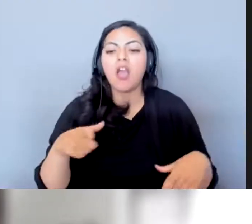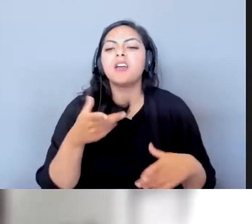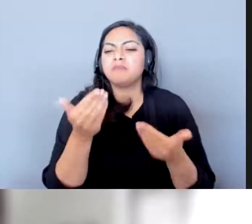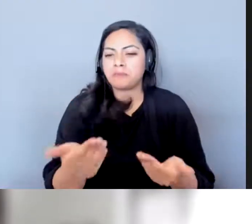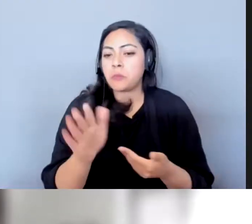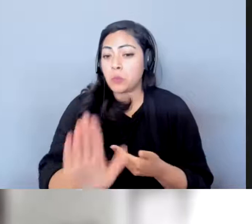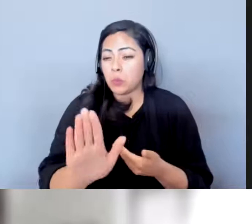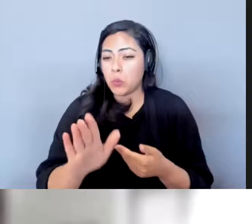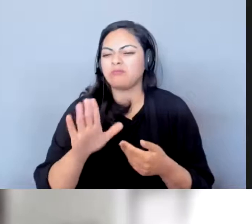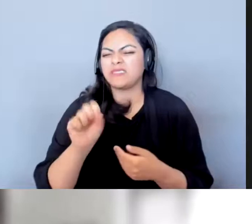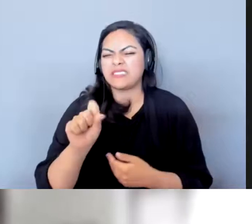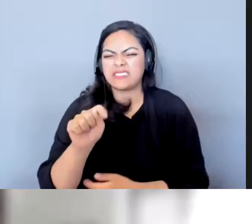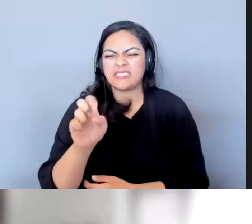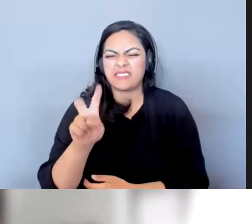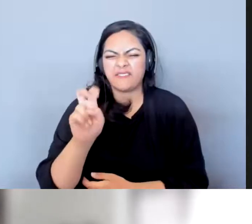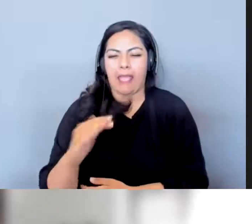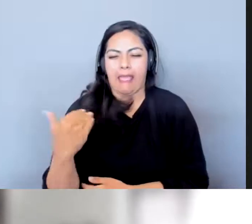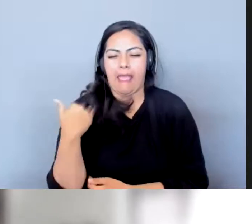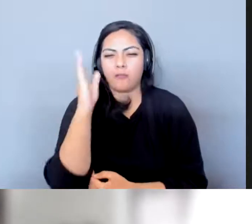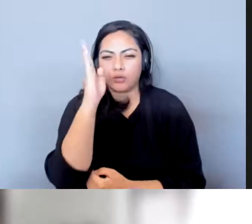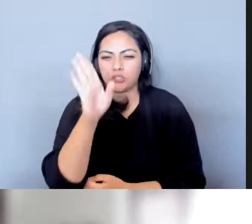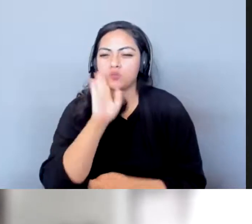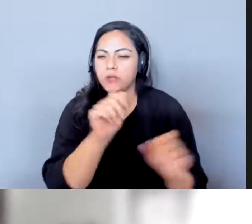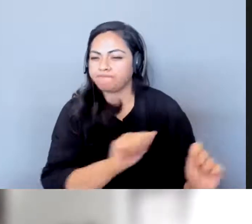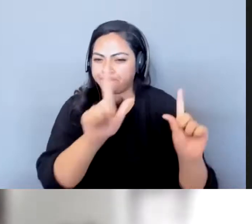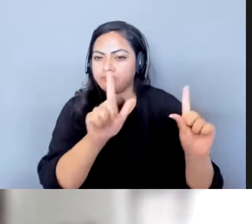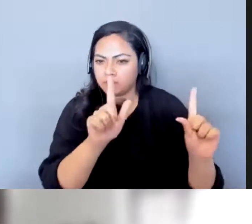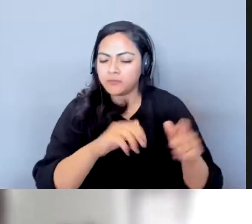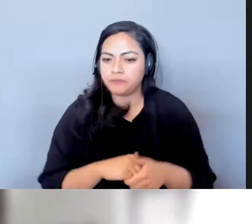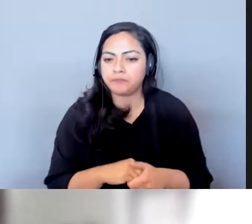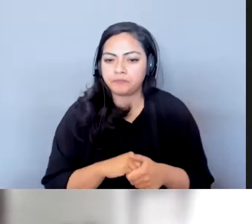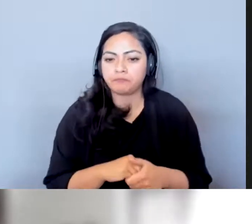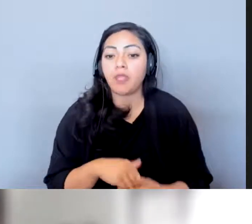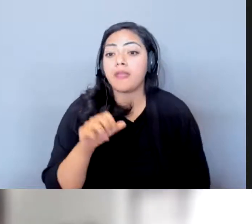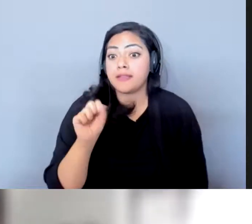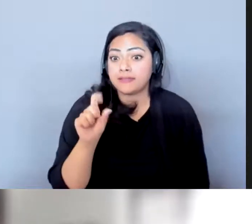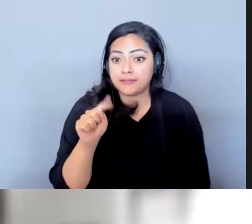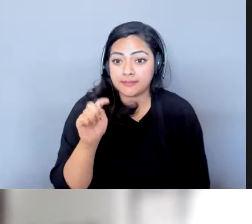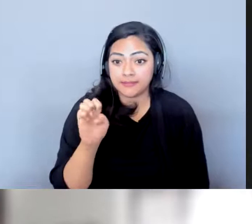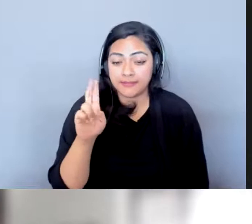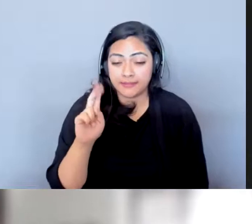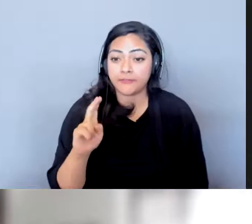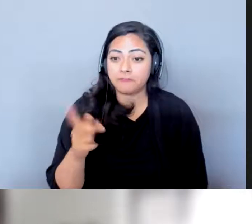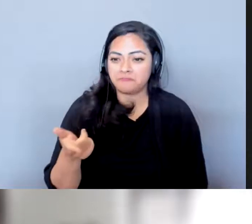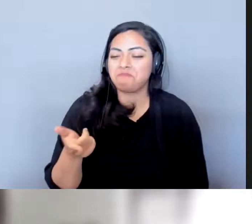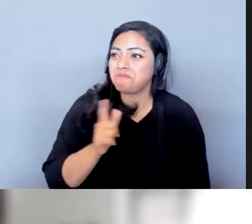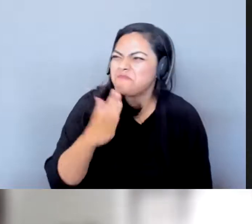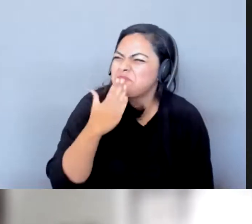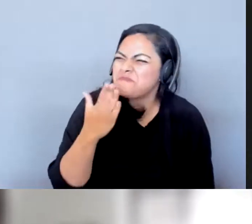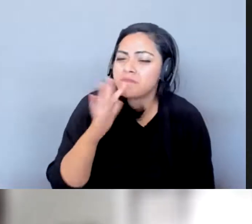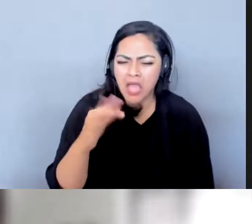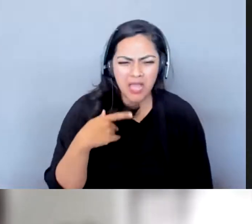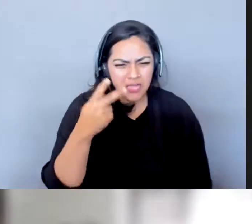today. Steven? Thanks very much. I just want to make a quick audio check here. I saw a bunch of comments here saying that there